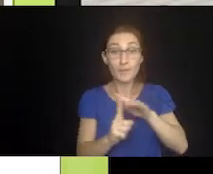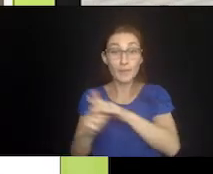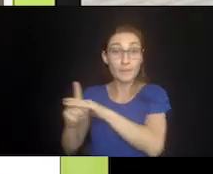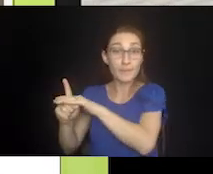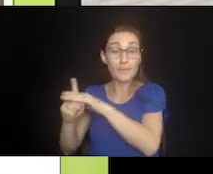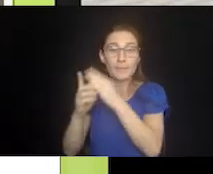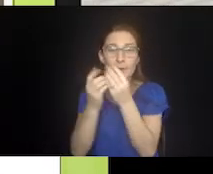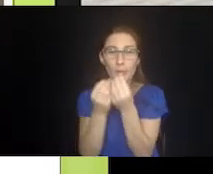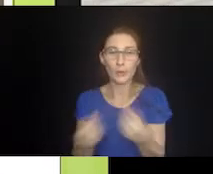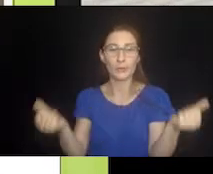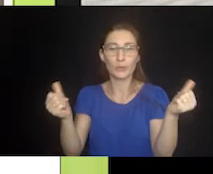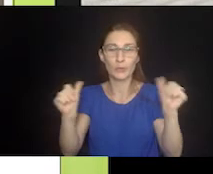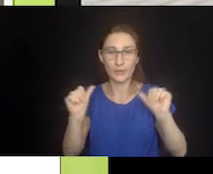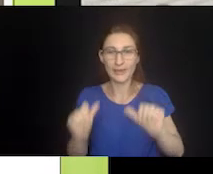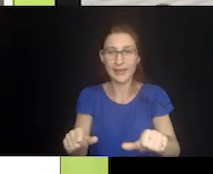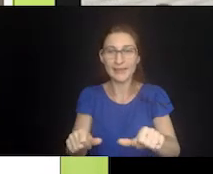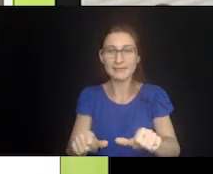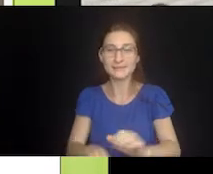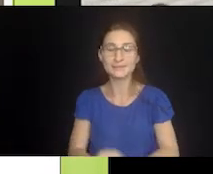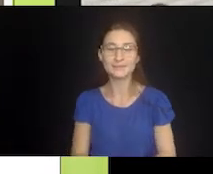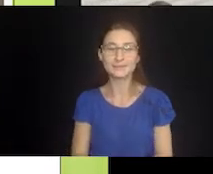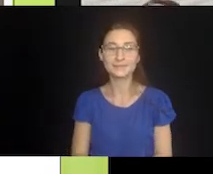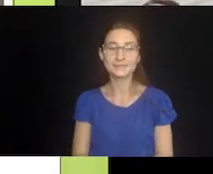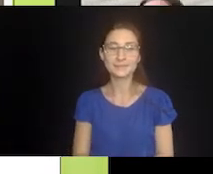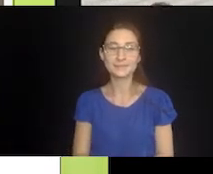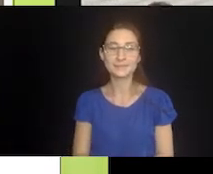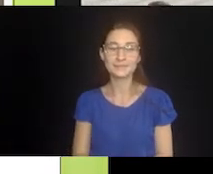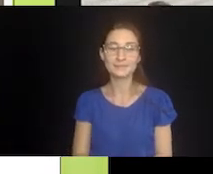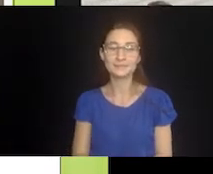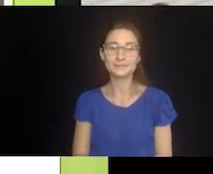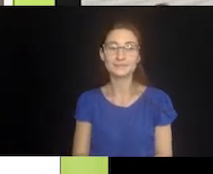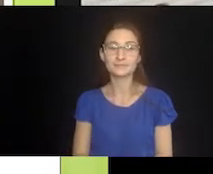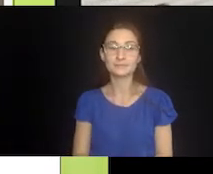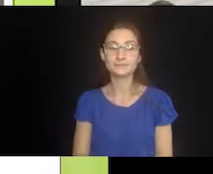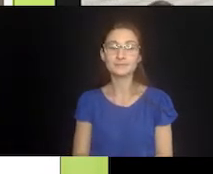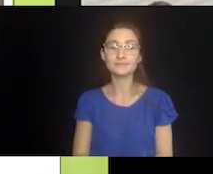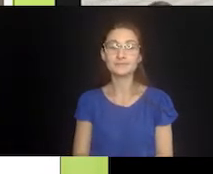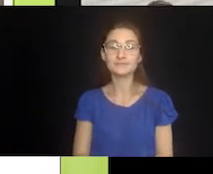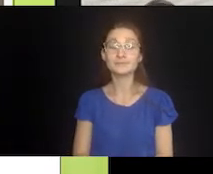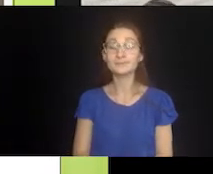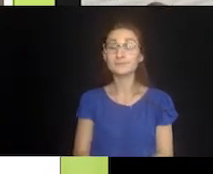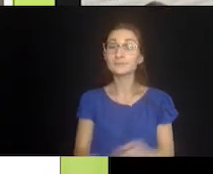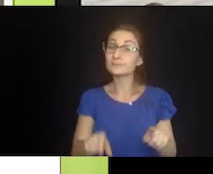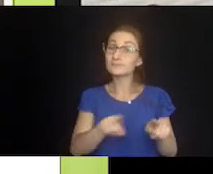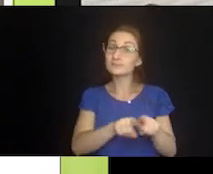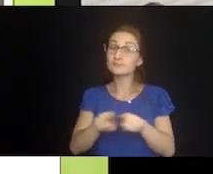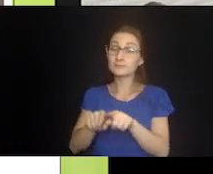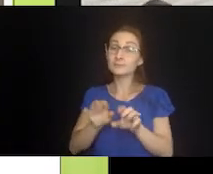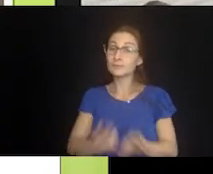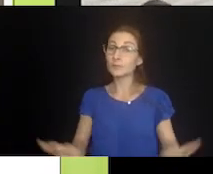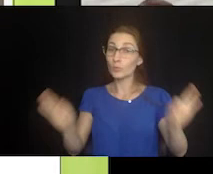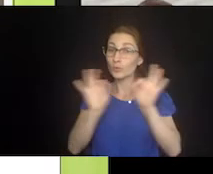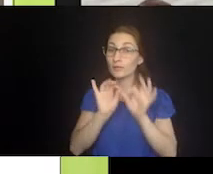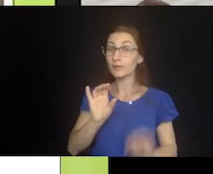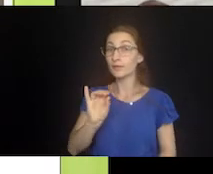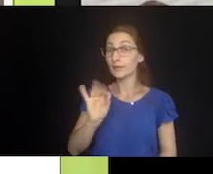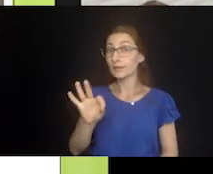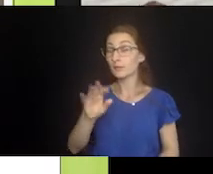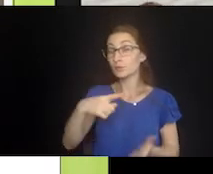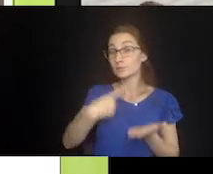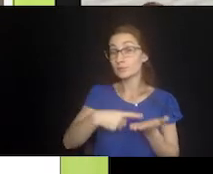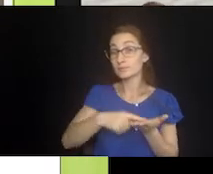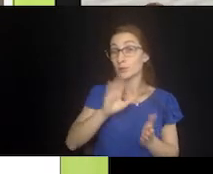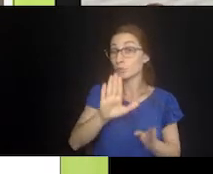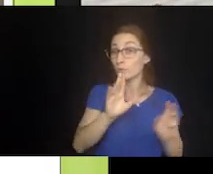help resolve those issues. And it's also important that while you